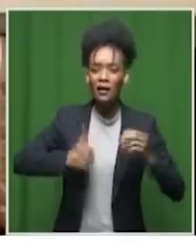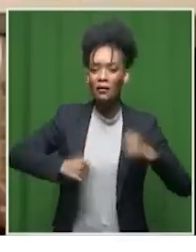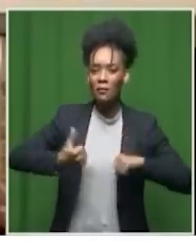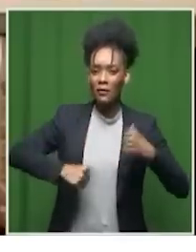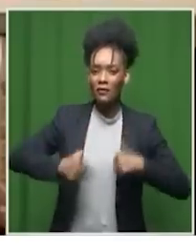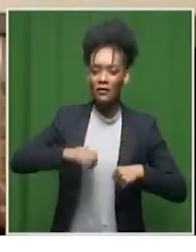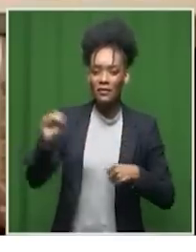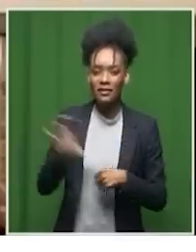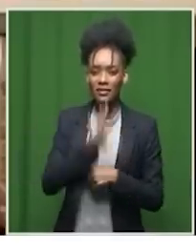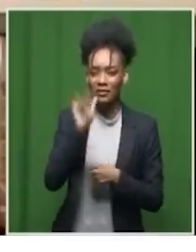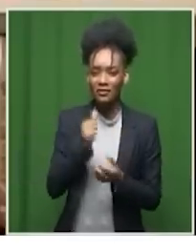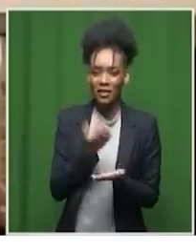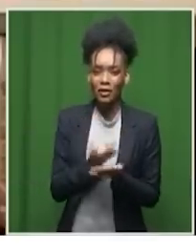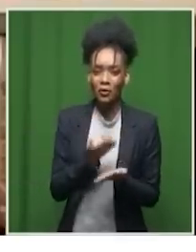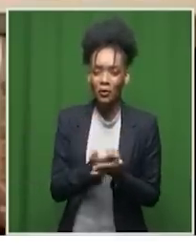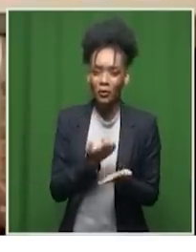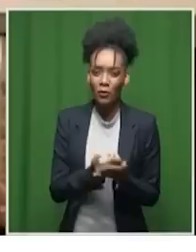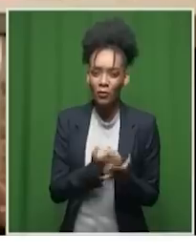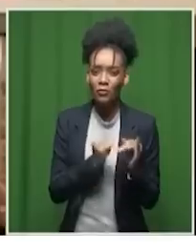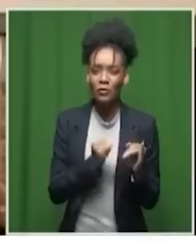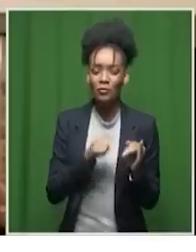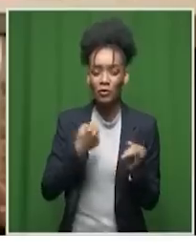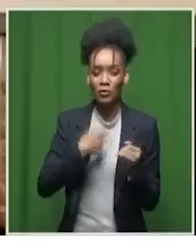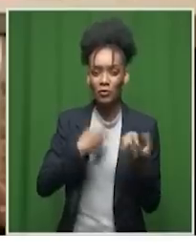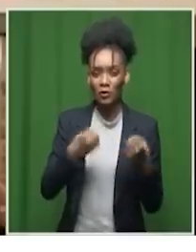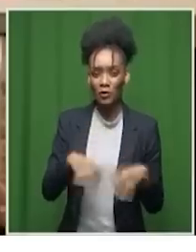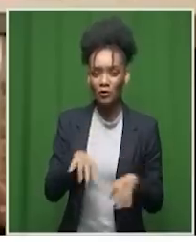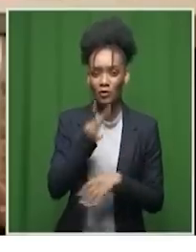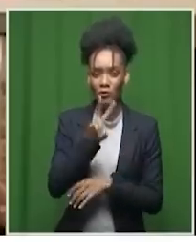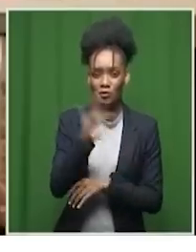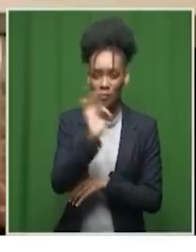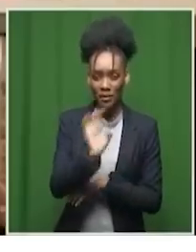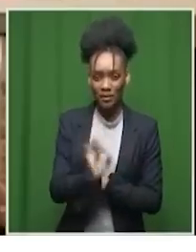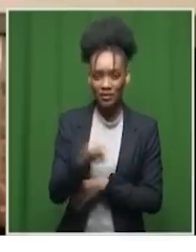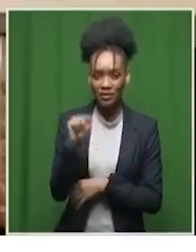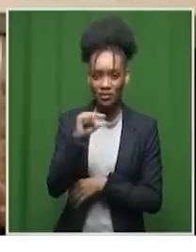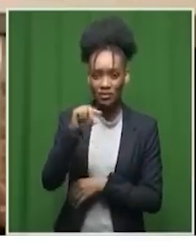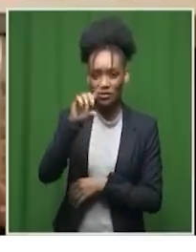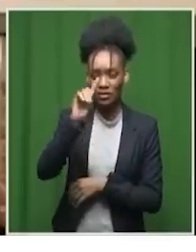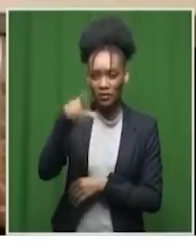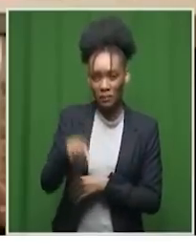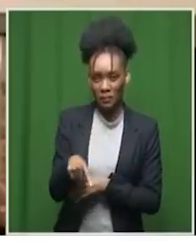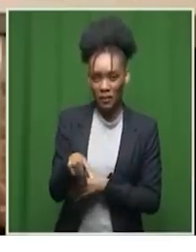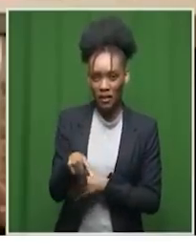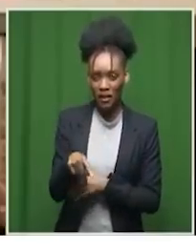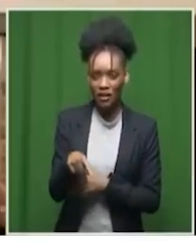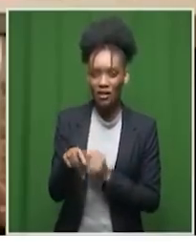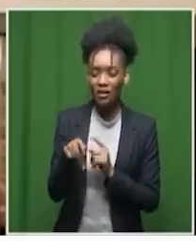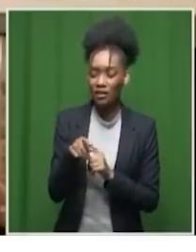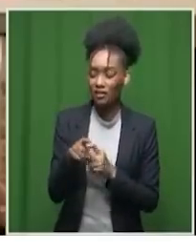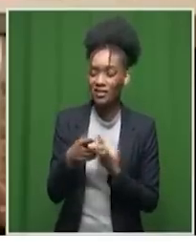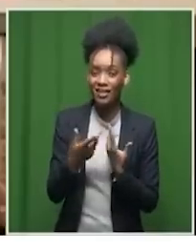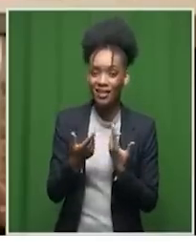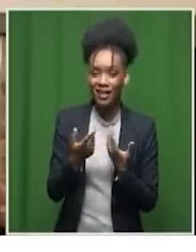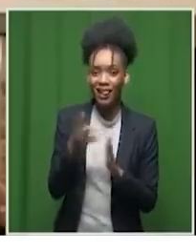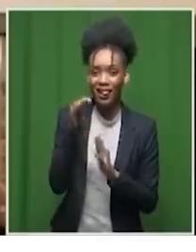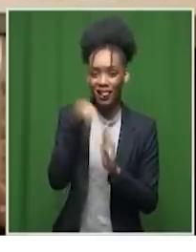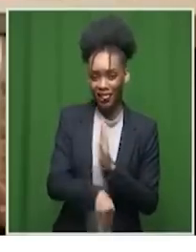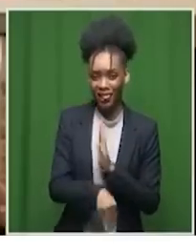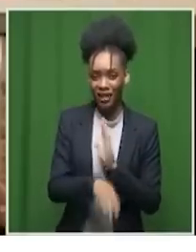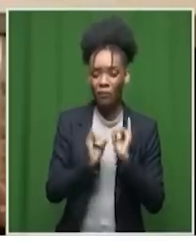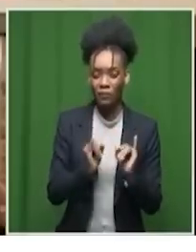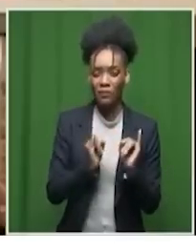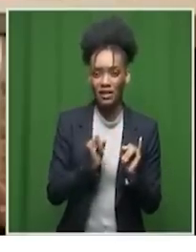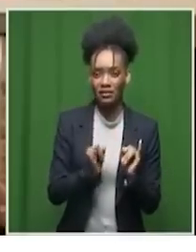South African economy. We've lost nearly 2% of GDP, a downturn that is dramatic and that is